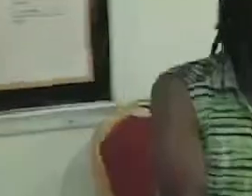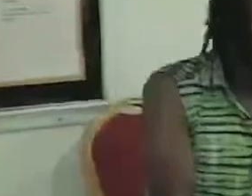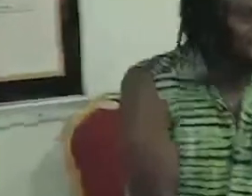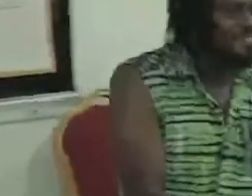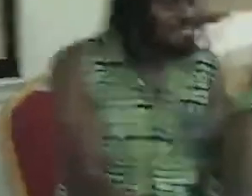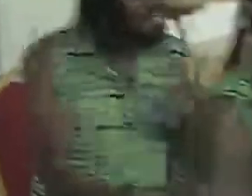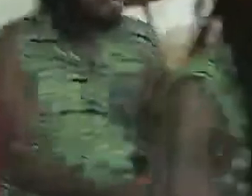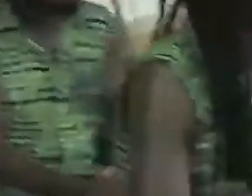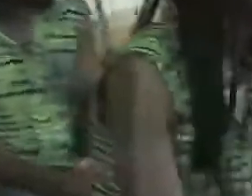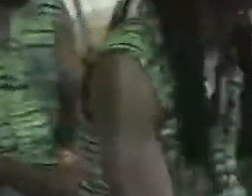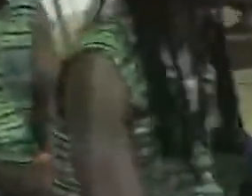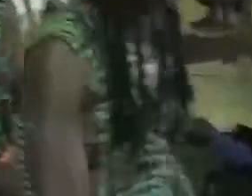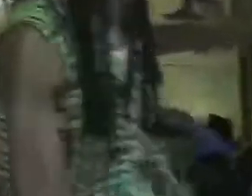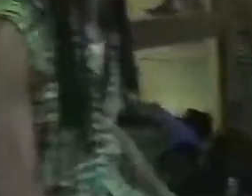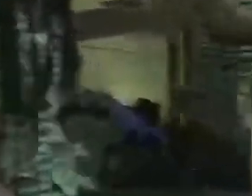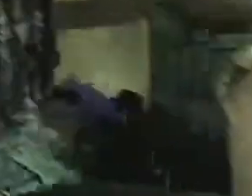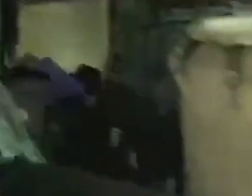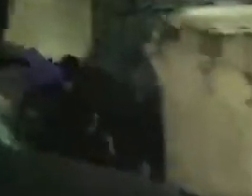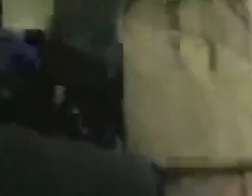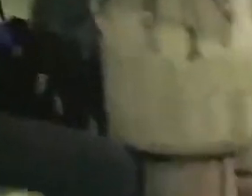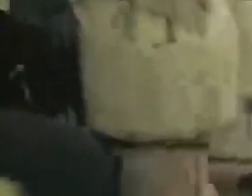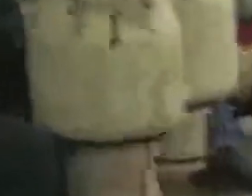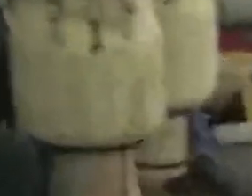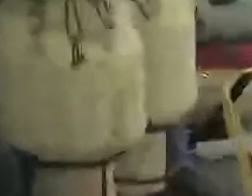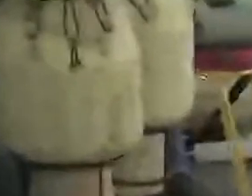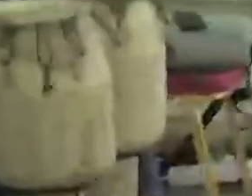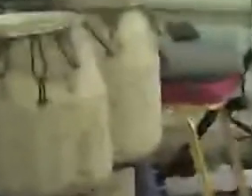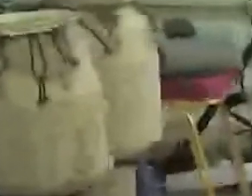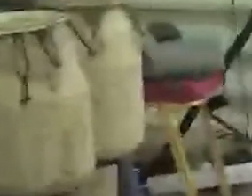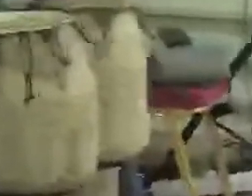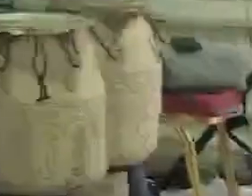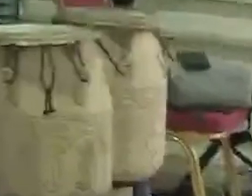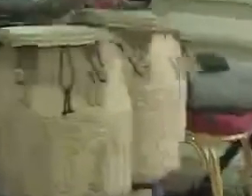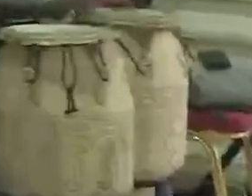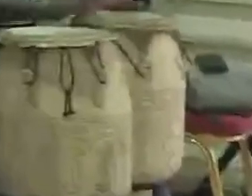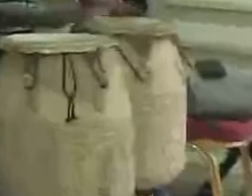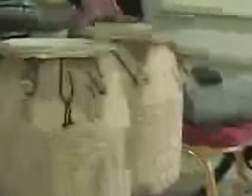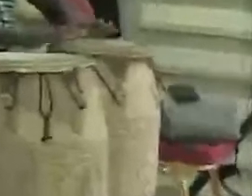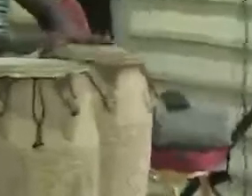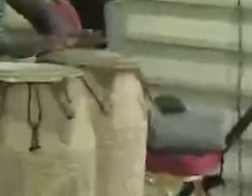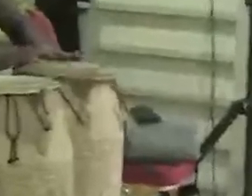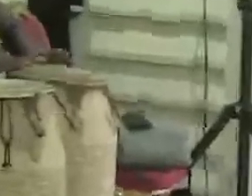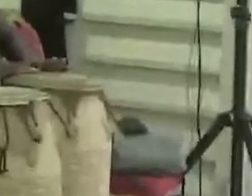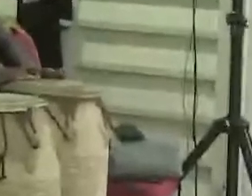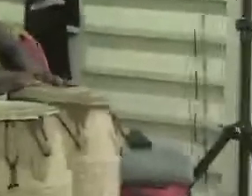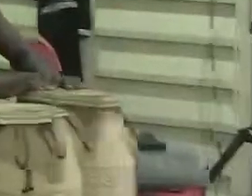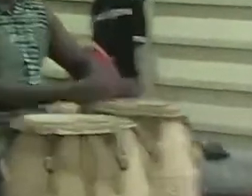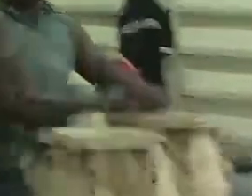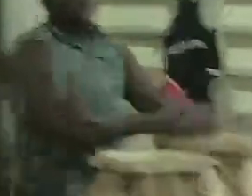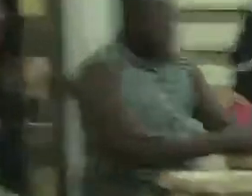Aye, uni penyo, suru ni pa wati. Aye,